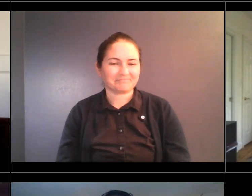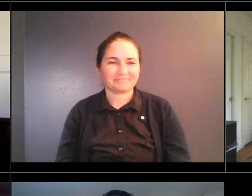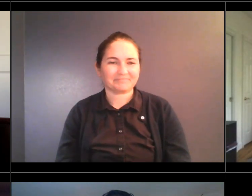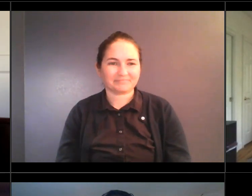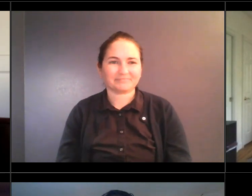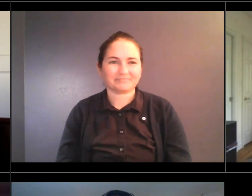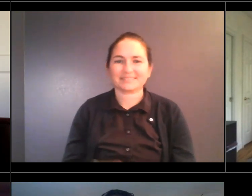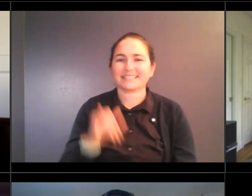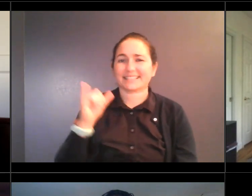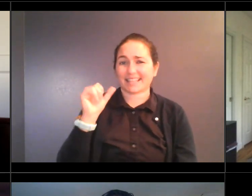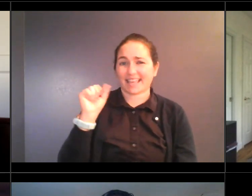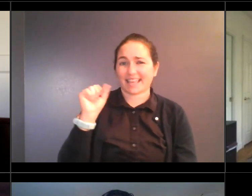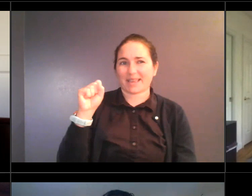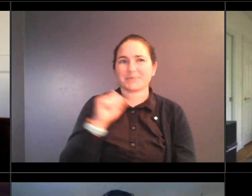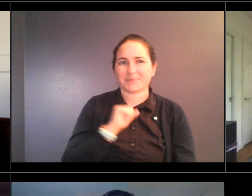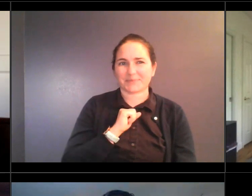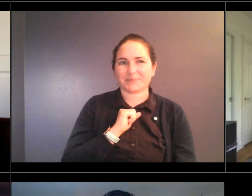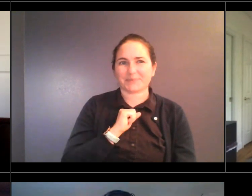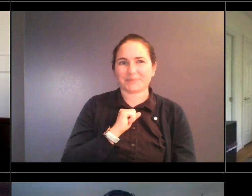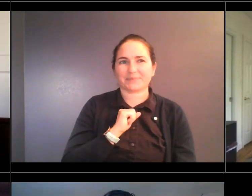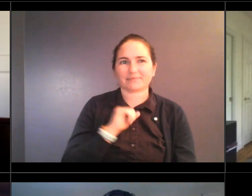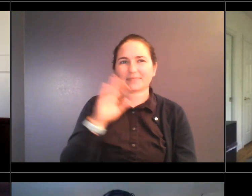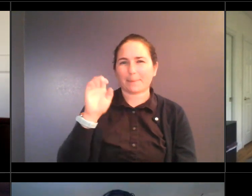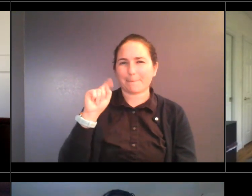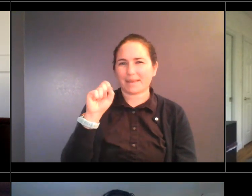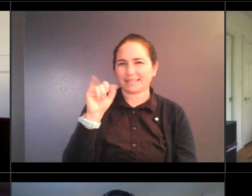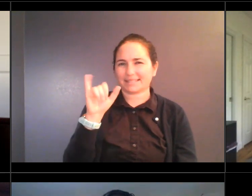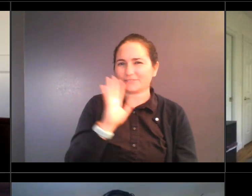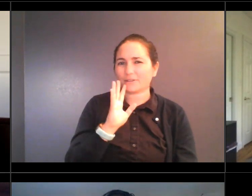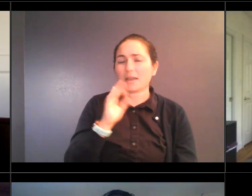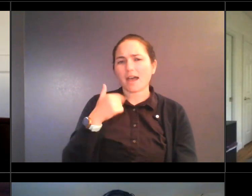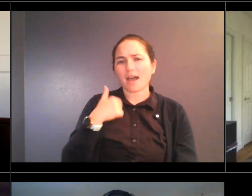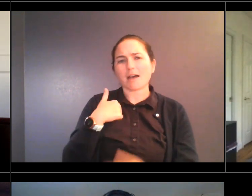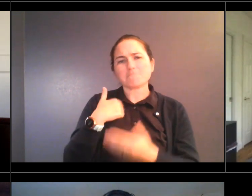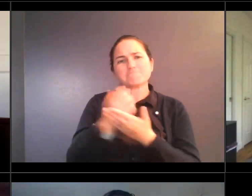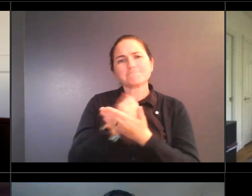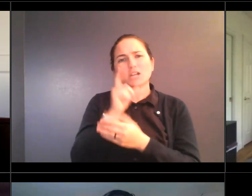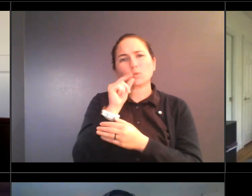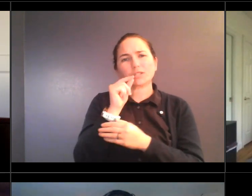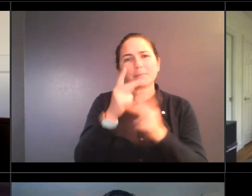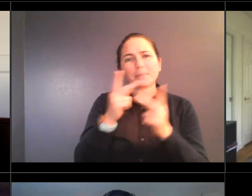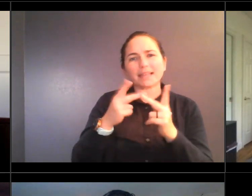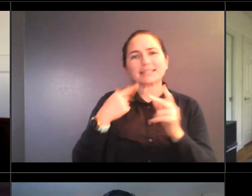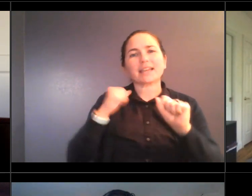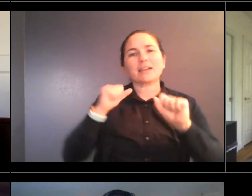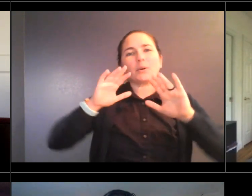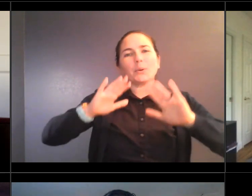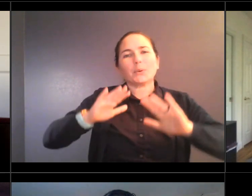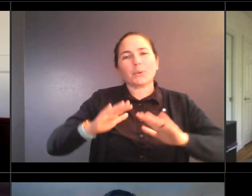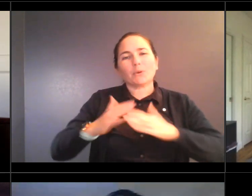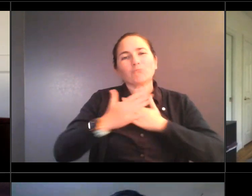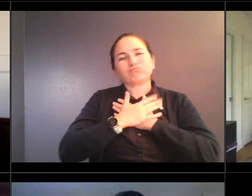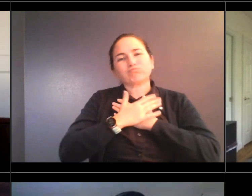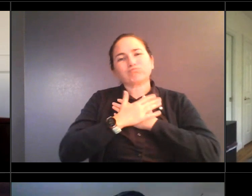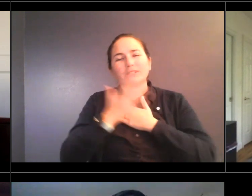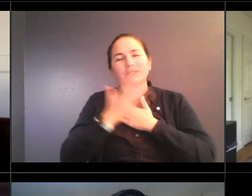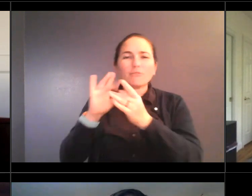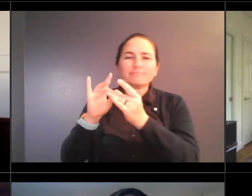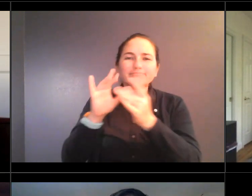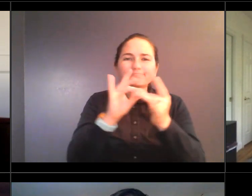Same, absolutely. I use Twitter as a place to decompress and connect with